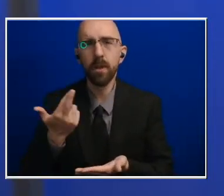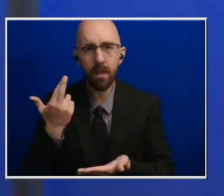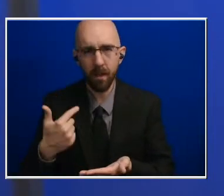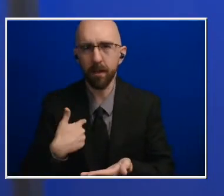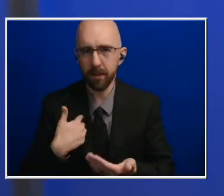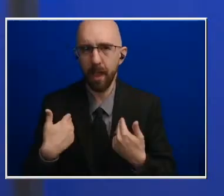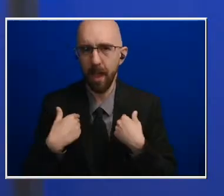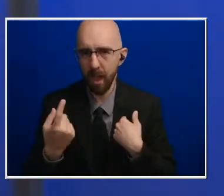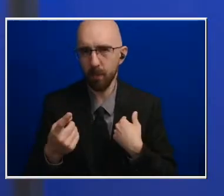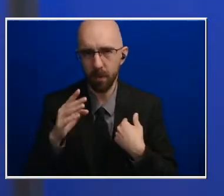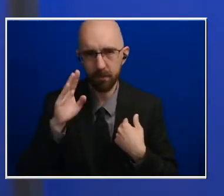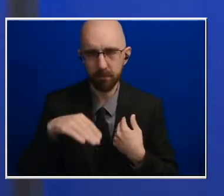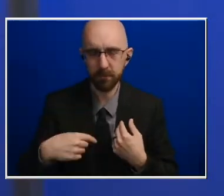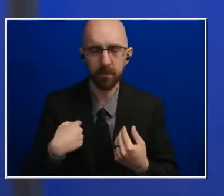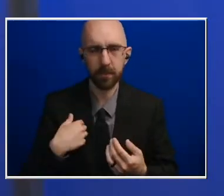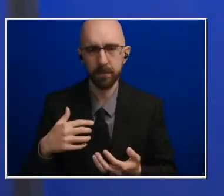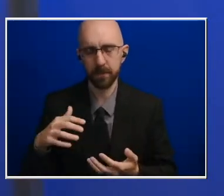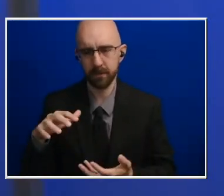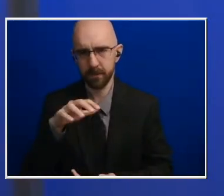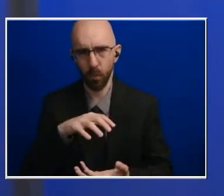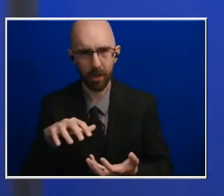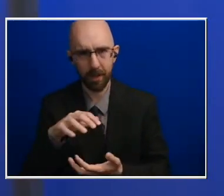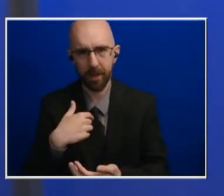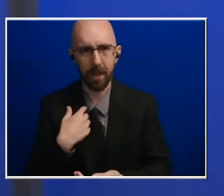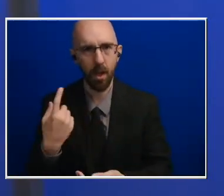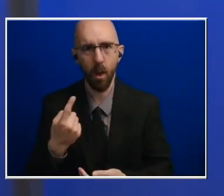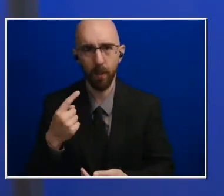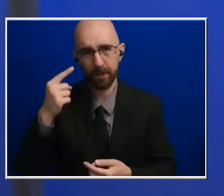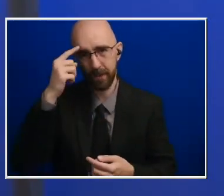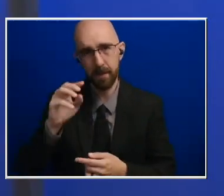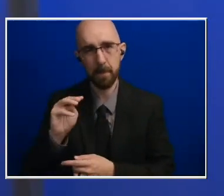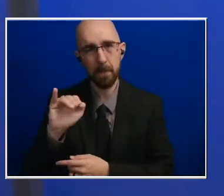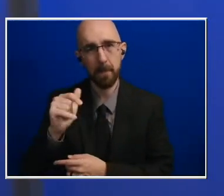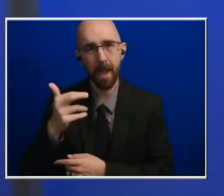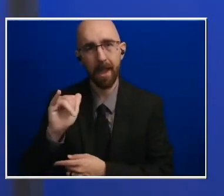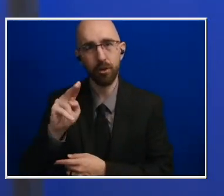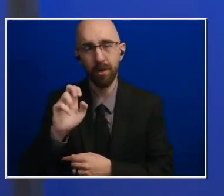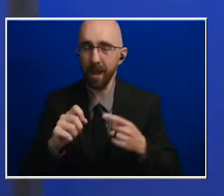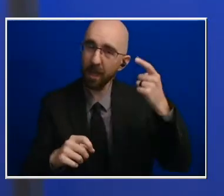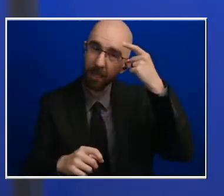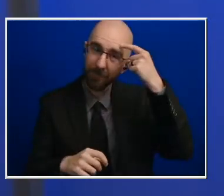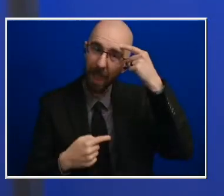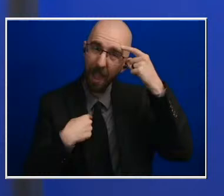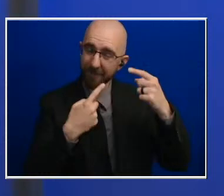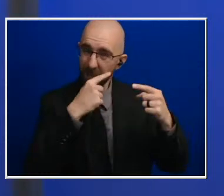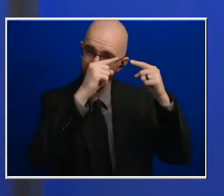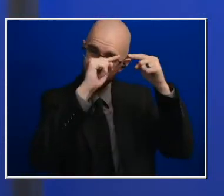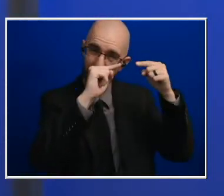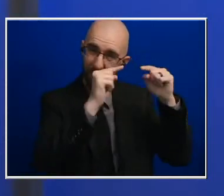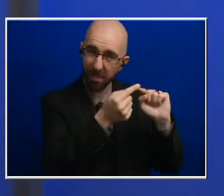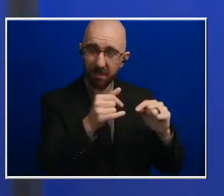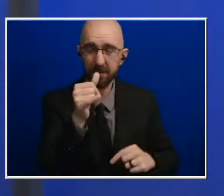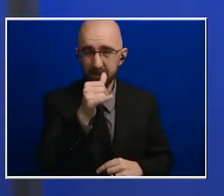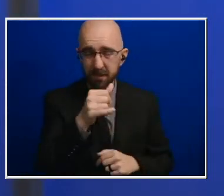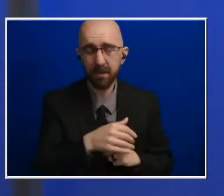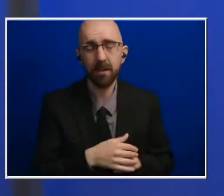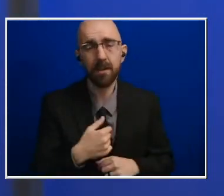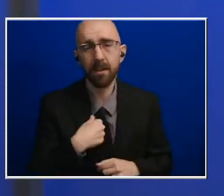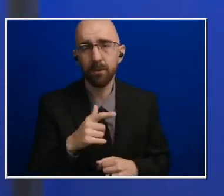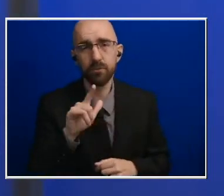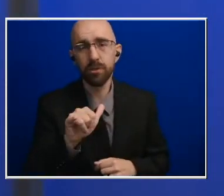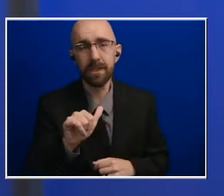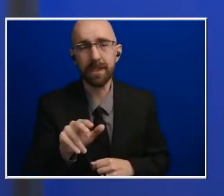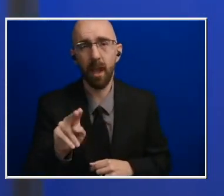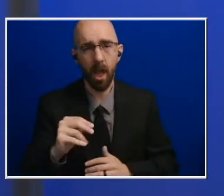I'm disoriented. I always get a migraine above my left eye, and I'm just very unbalanced and